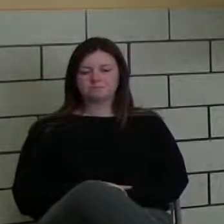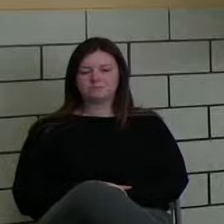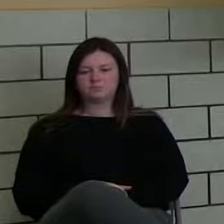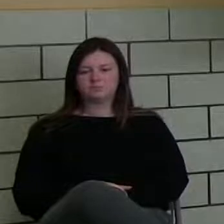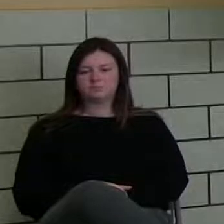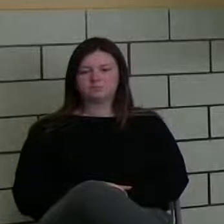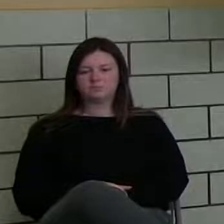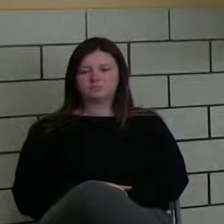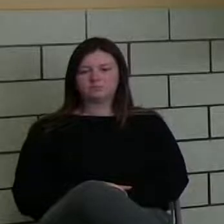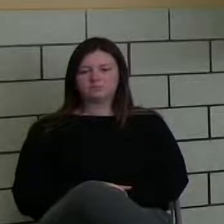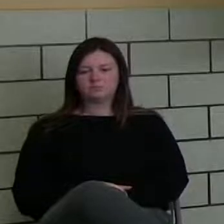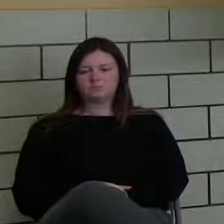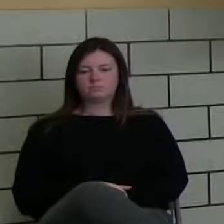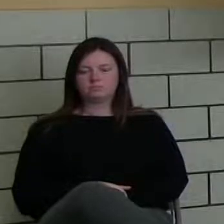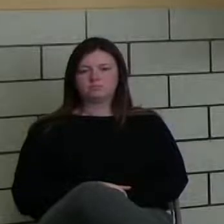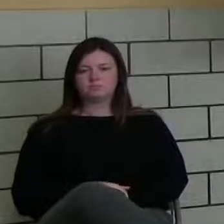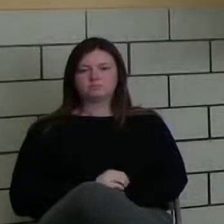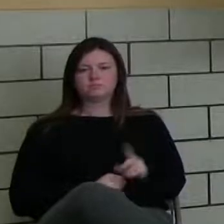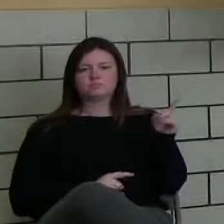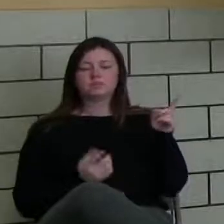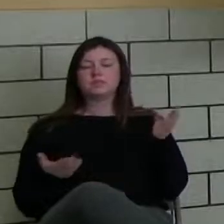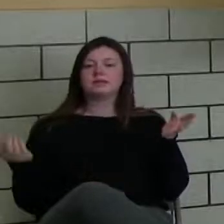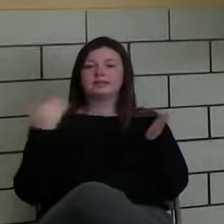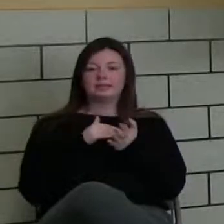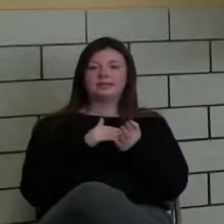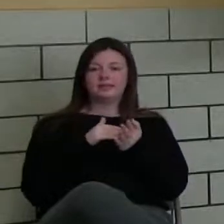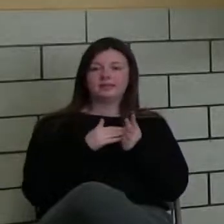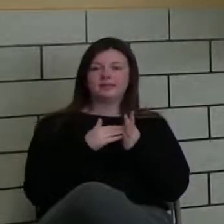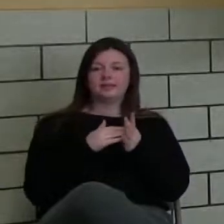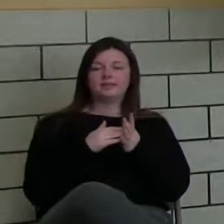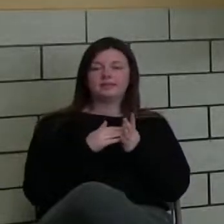And again, this is what the streetscape looks like today.